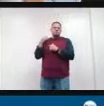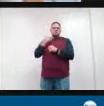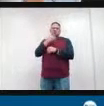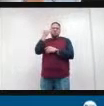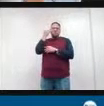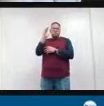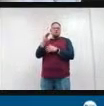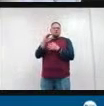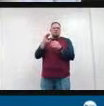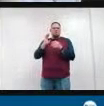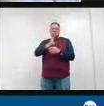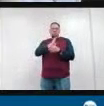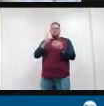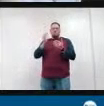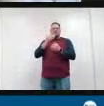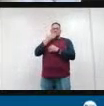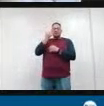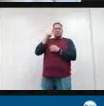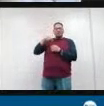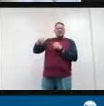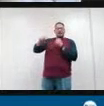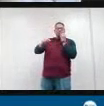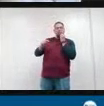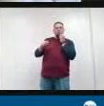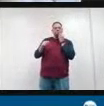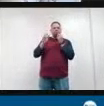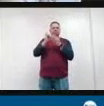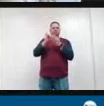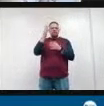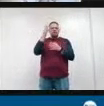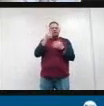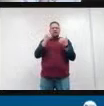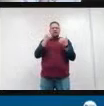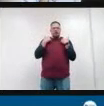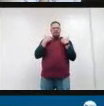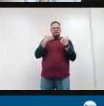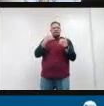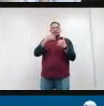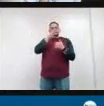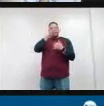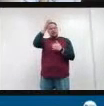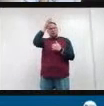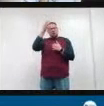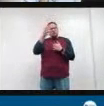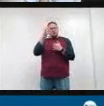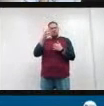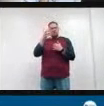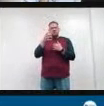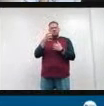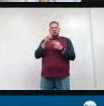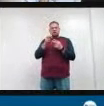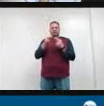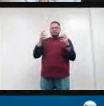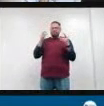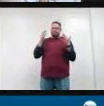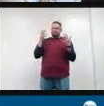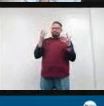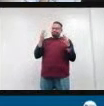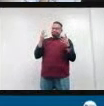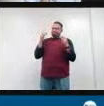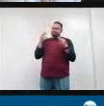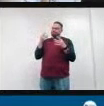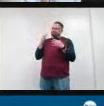as a board what is the best thing for them. That's why having the parents being very much into that, in